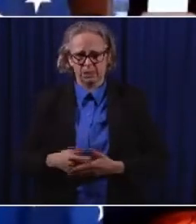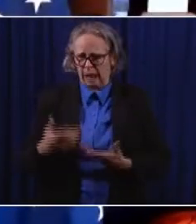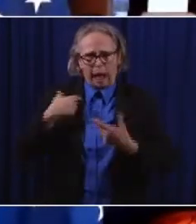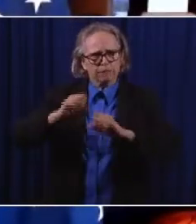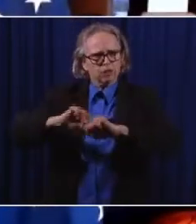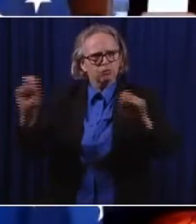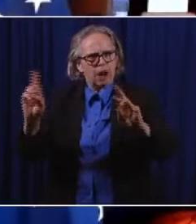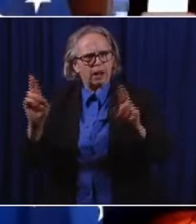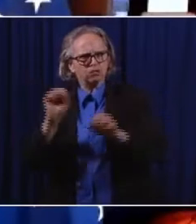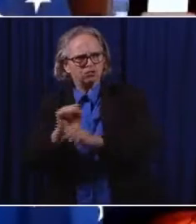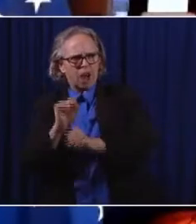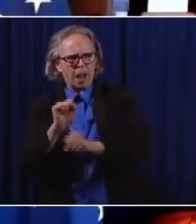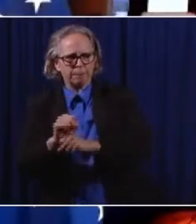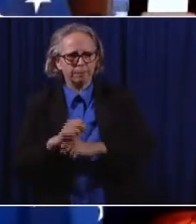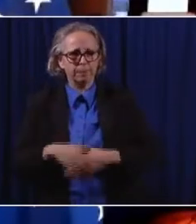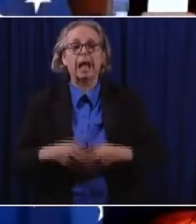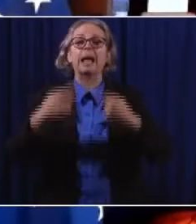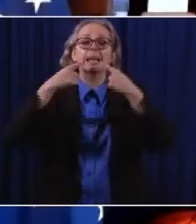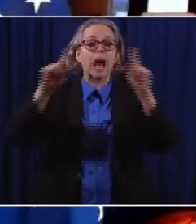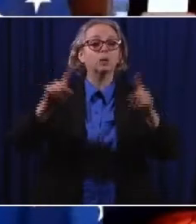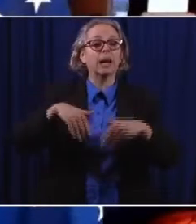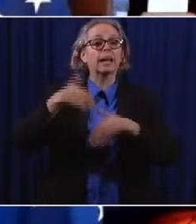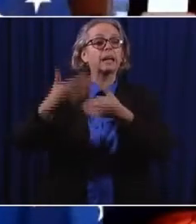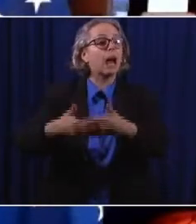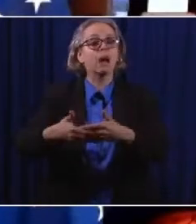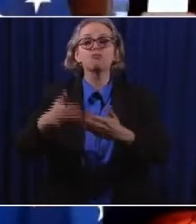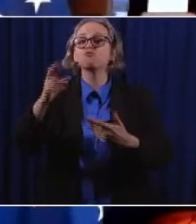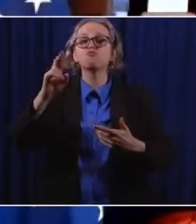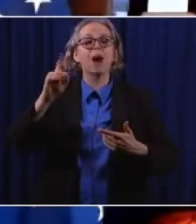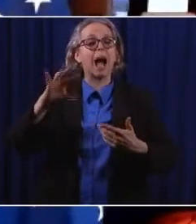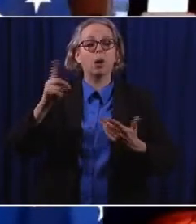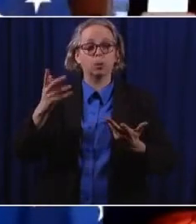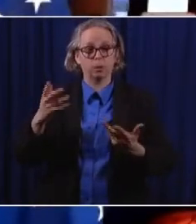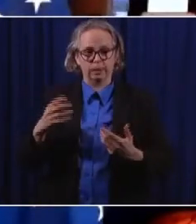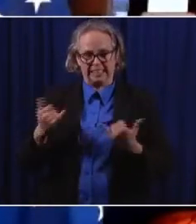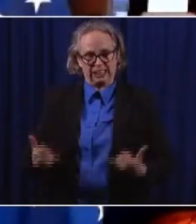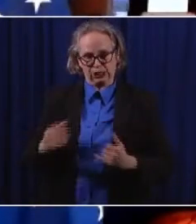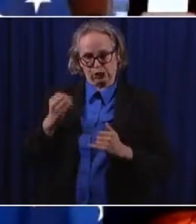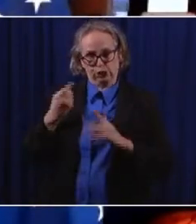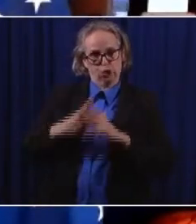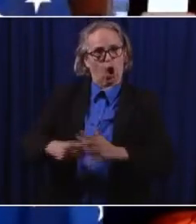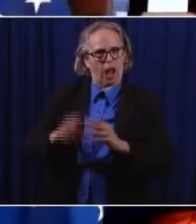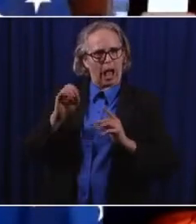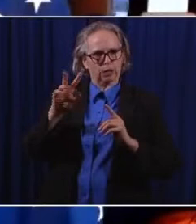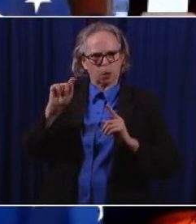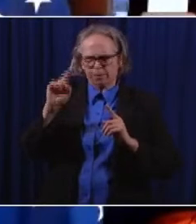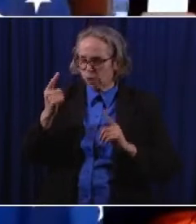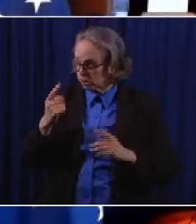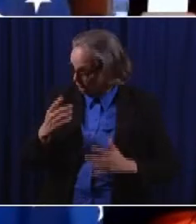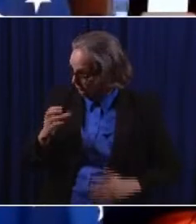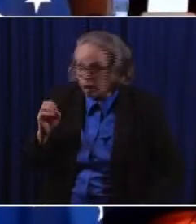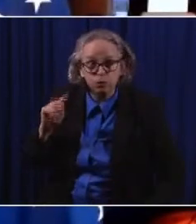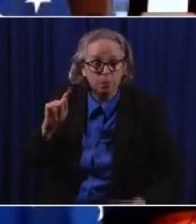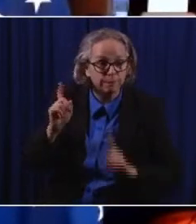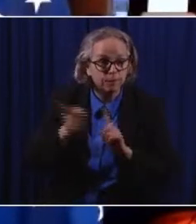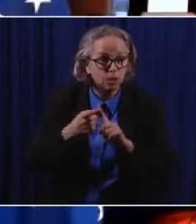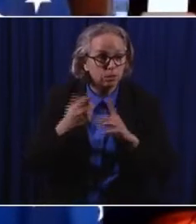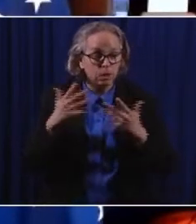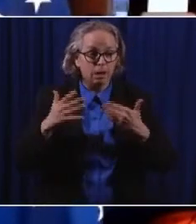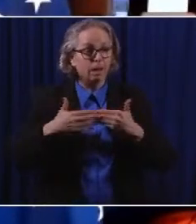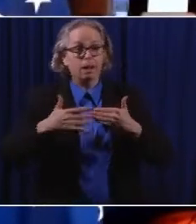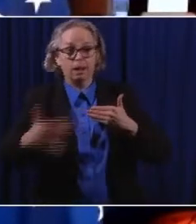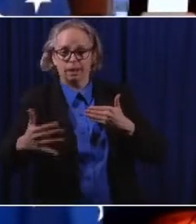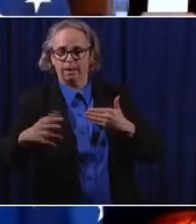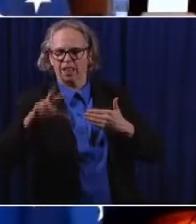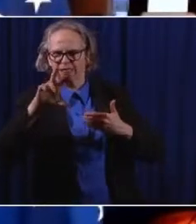opens up today, October 1st. Hard to believe it's October 1st already. And that will close on October the 30th. Anybody